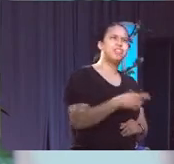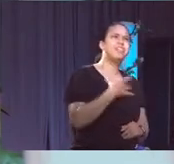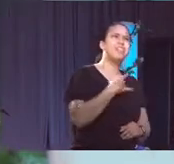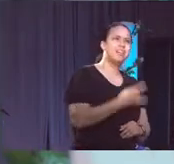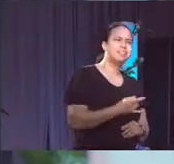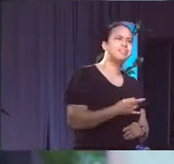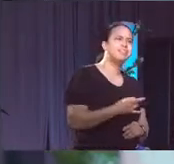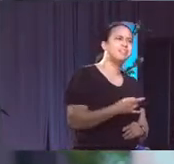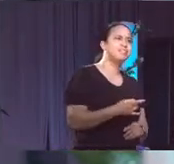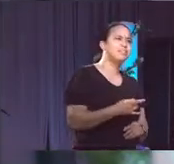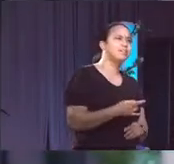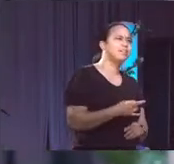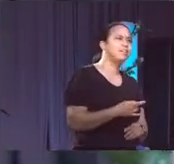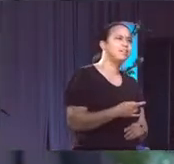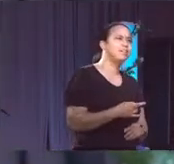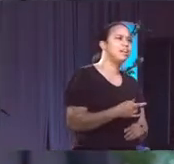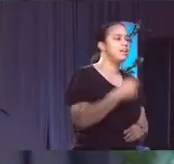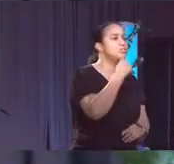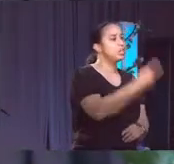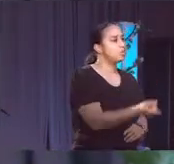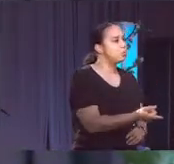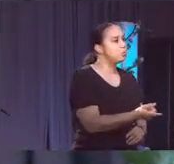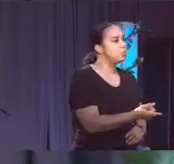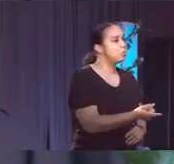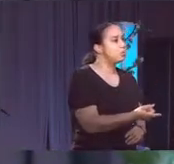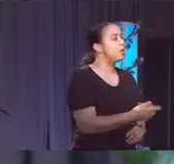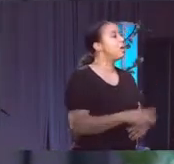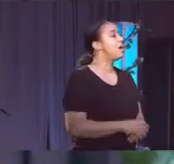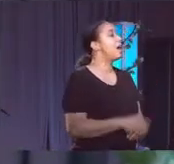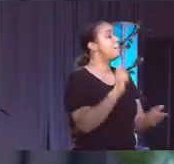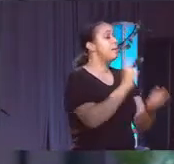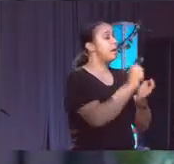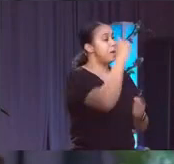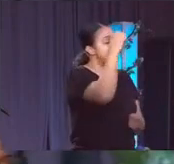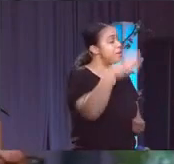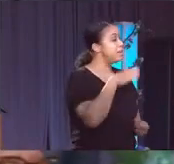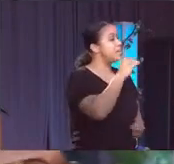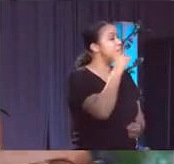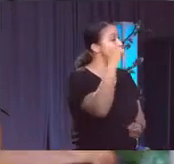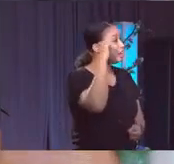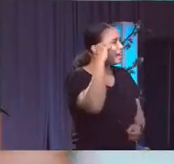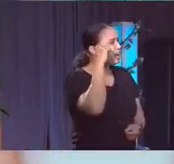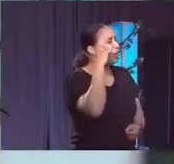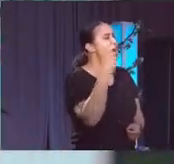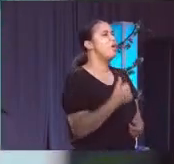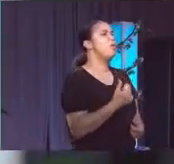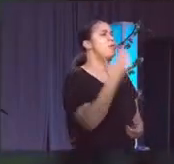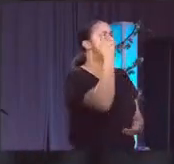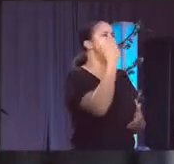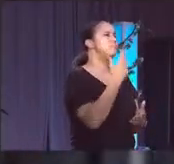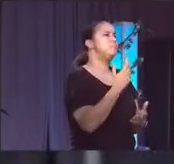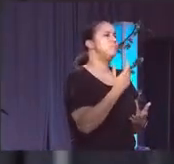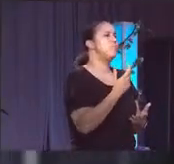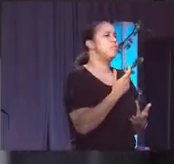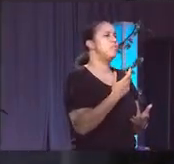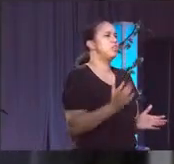like? And they'll tell you. I was meeting with a brother yesterday. I said, man, what gets you out of bed in the morning?